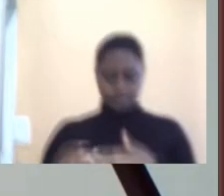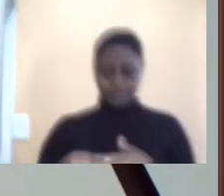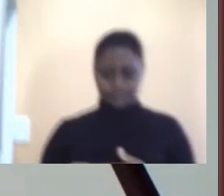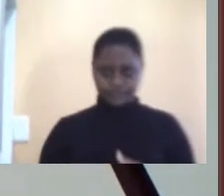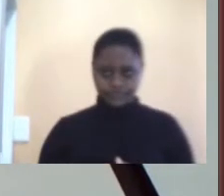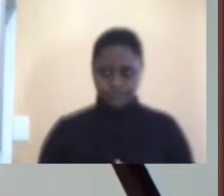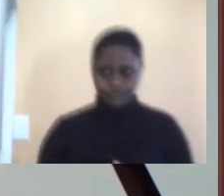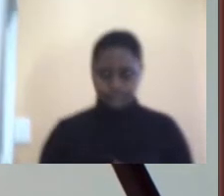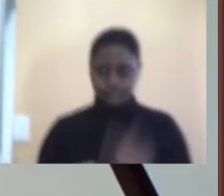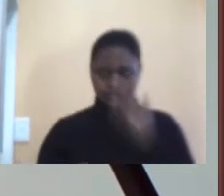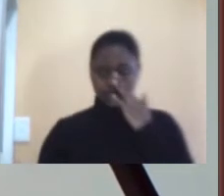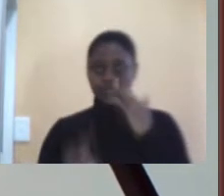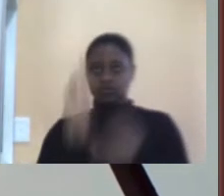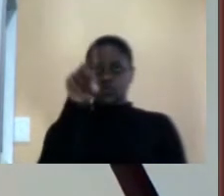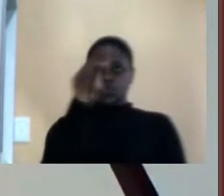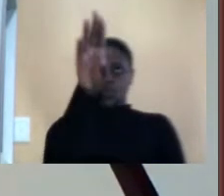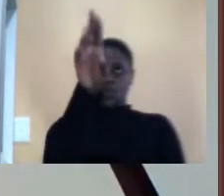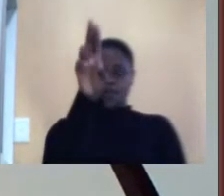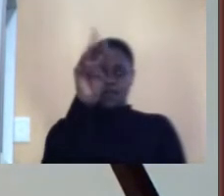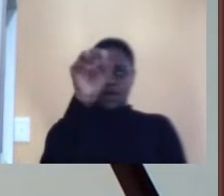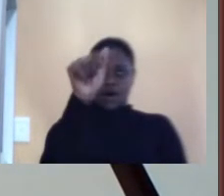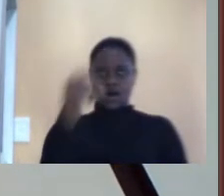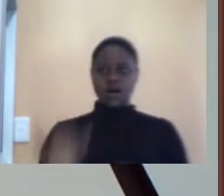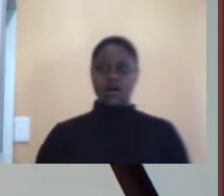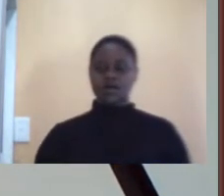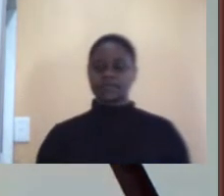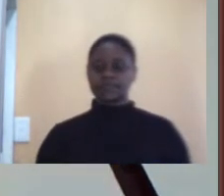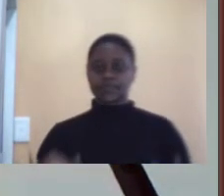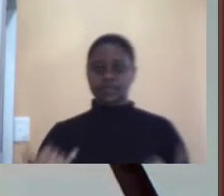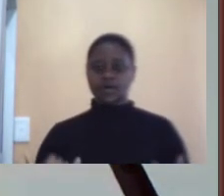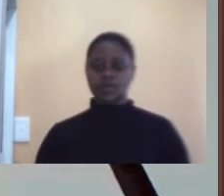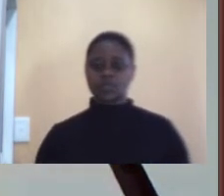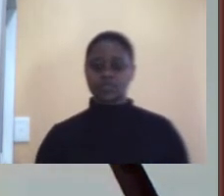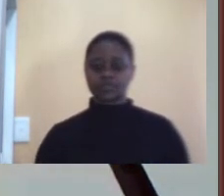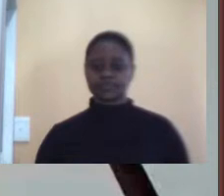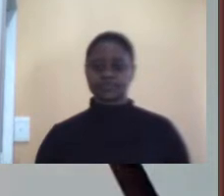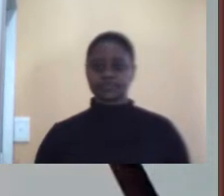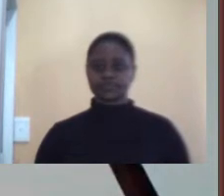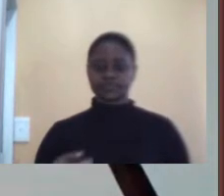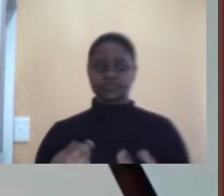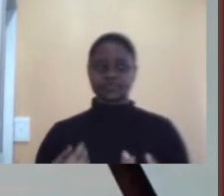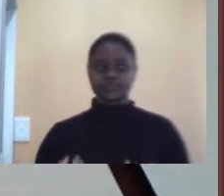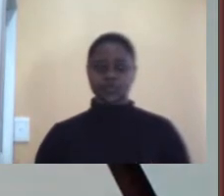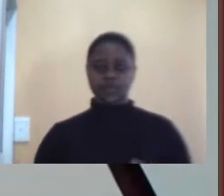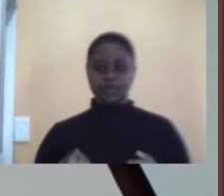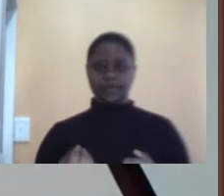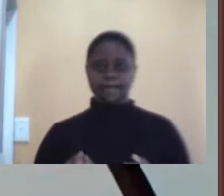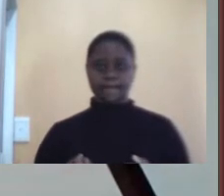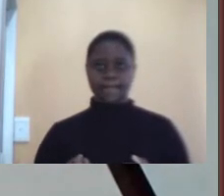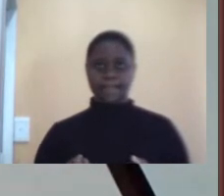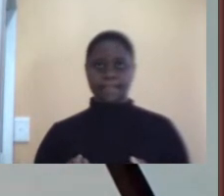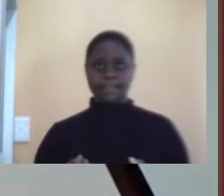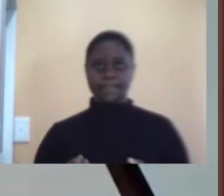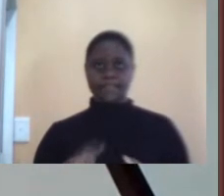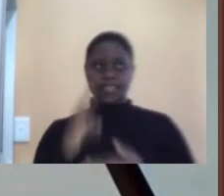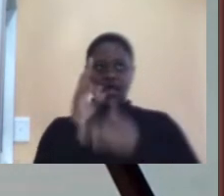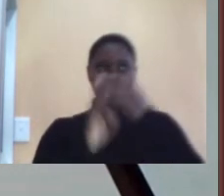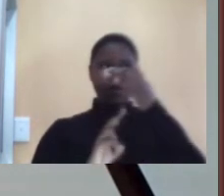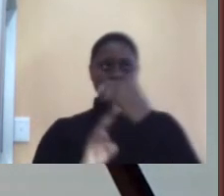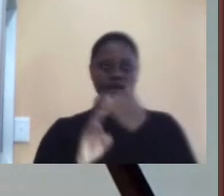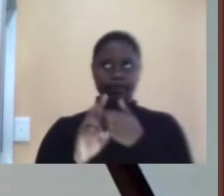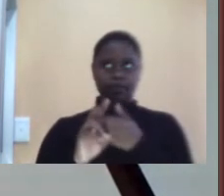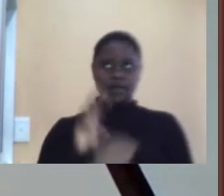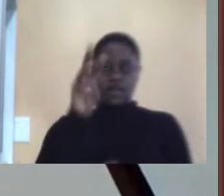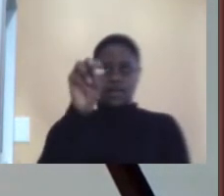Honorable Duma, we are therefore giving this time to the Honorable MEC,